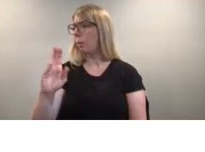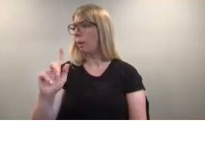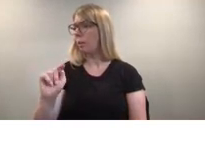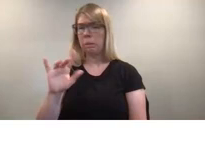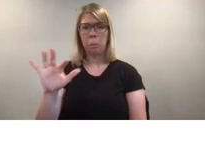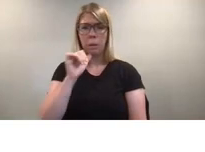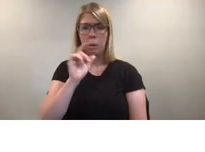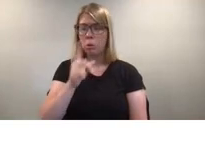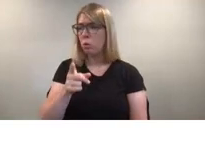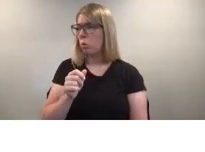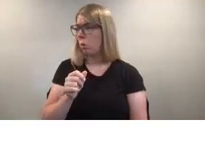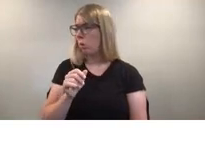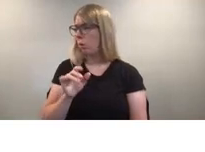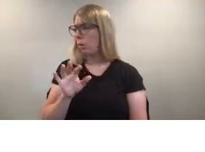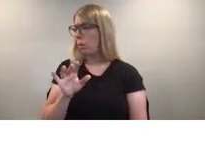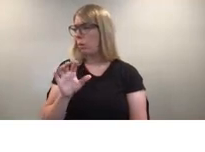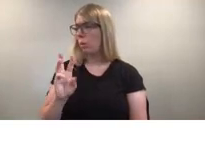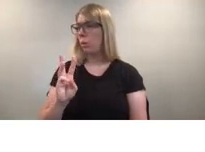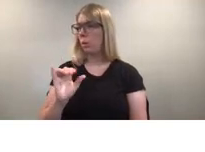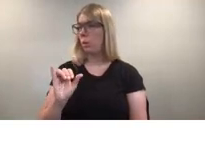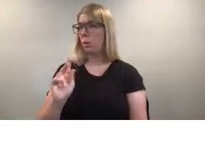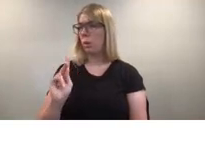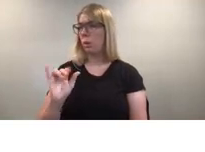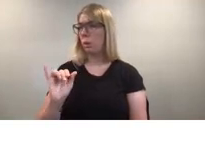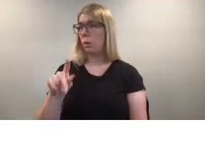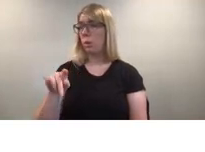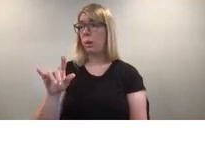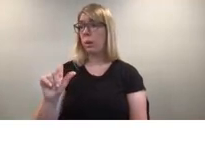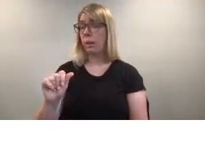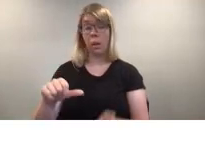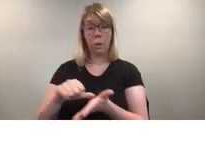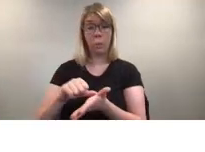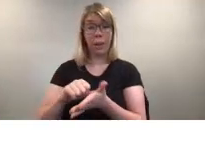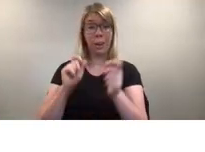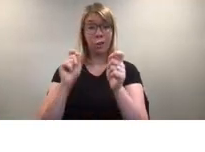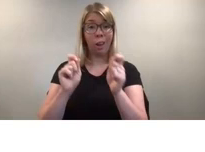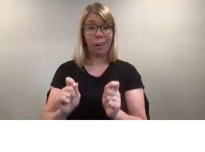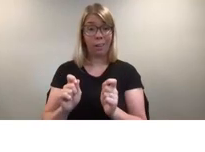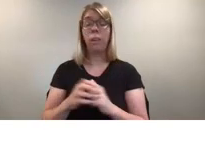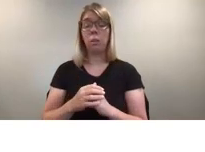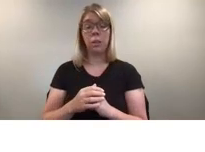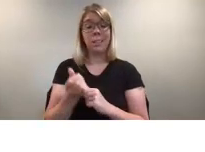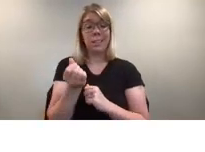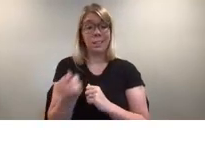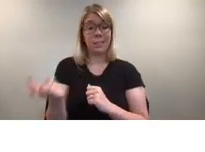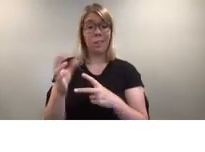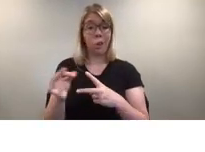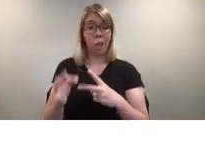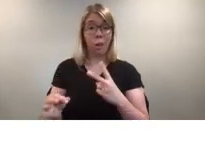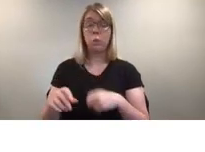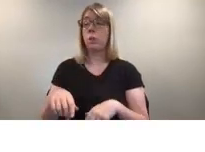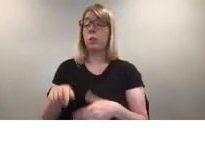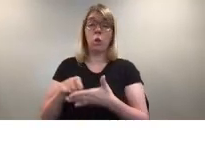So did I get them all? Wikipedia page editing. So several different Wikipedia options on there, writing textbooks, writing